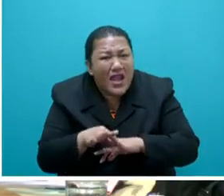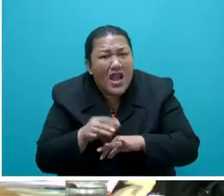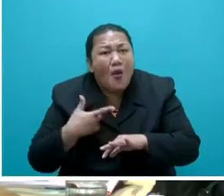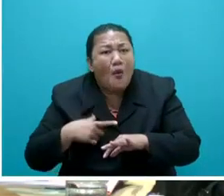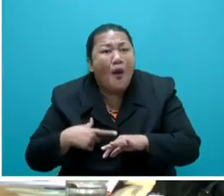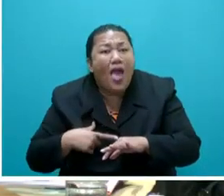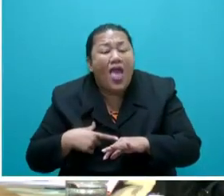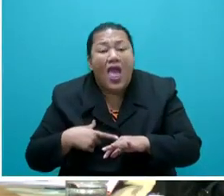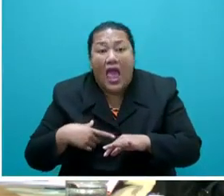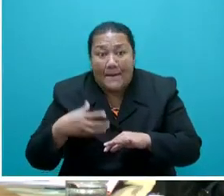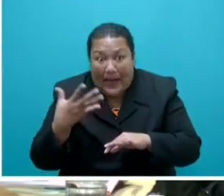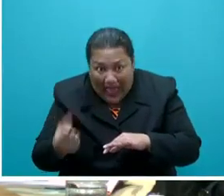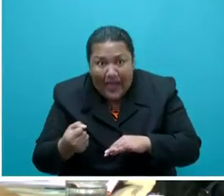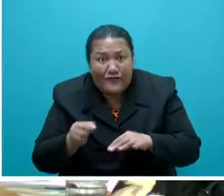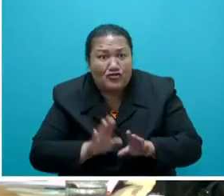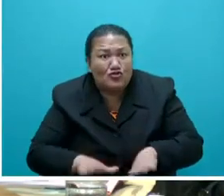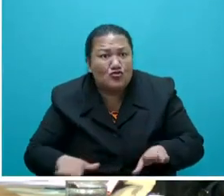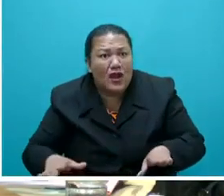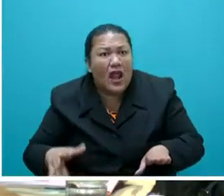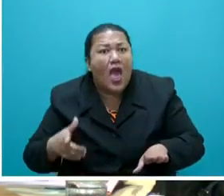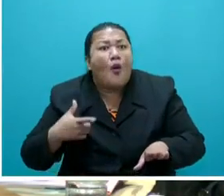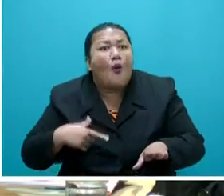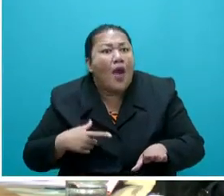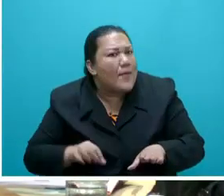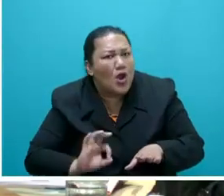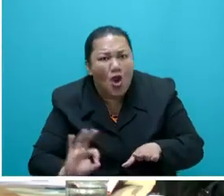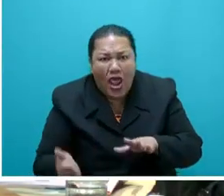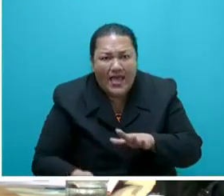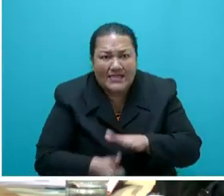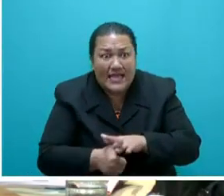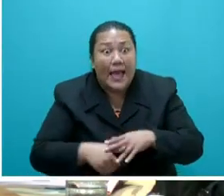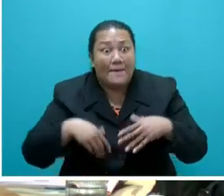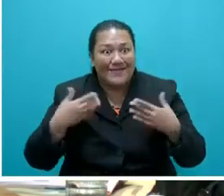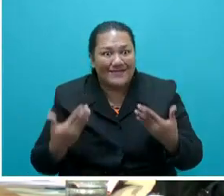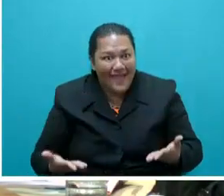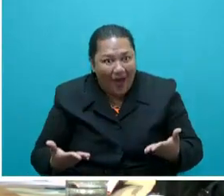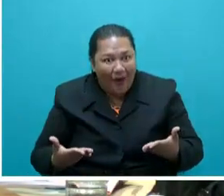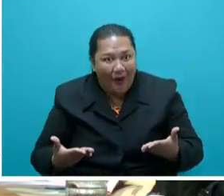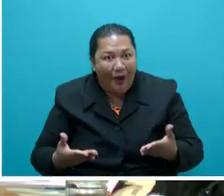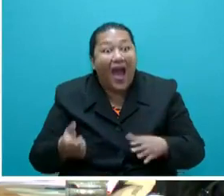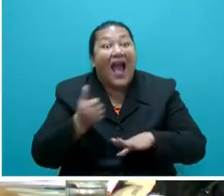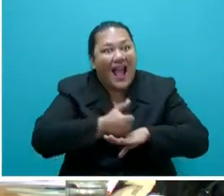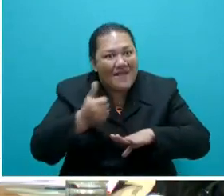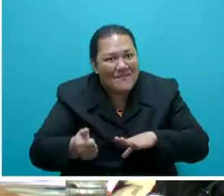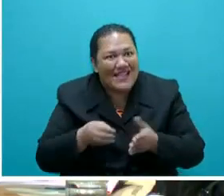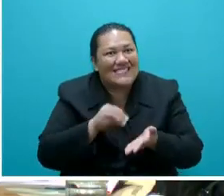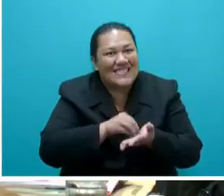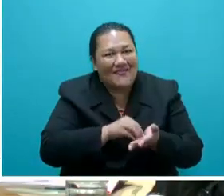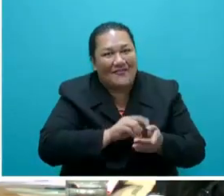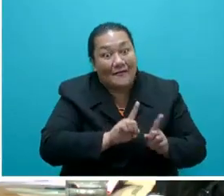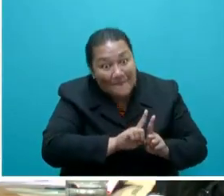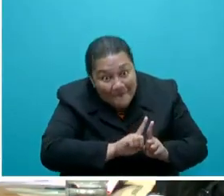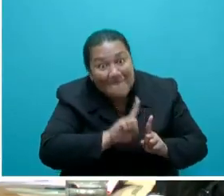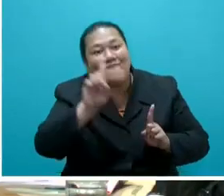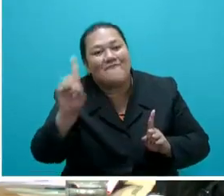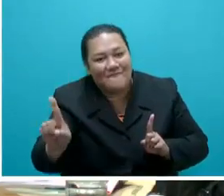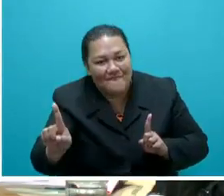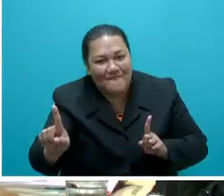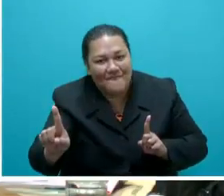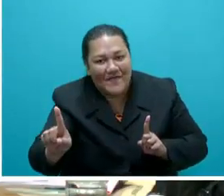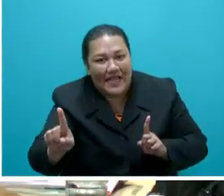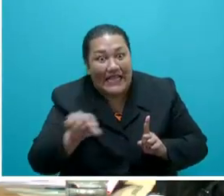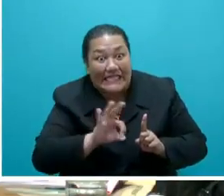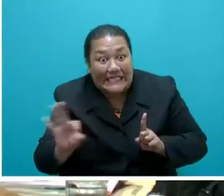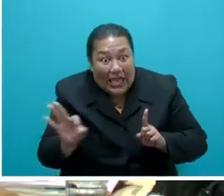to services. So government takes those services to them where they live. So today, I would like to